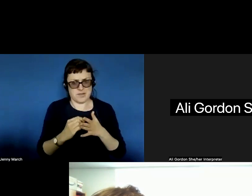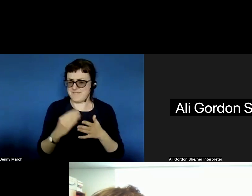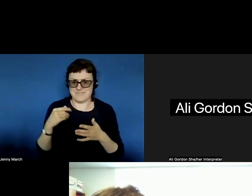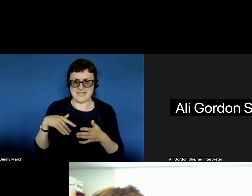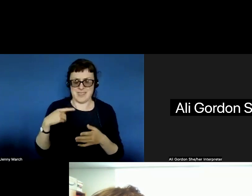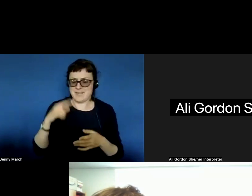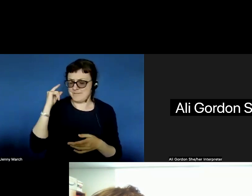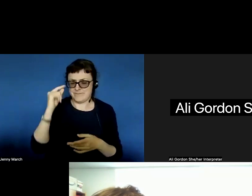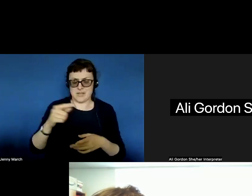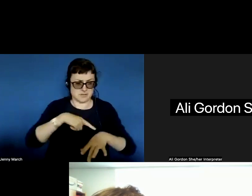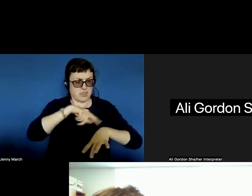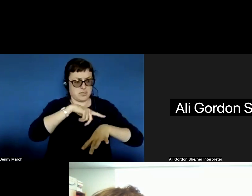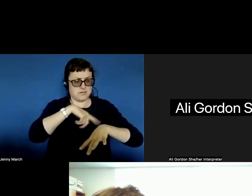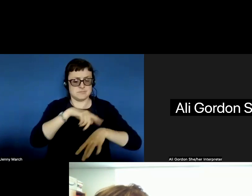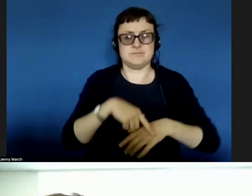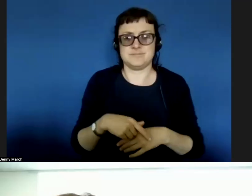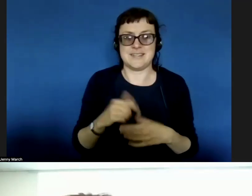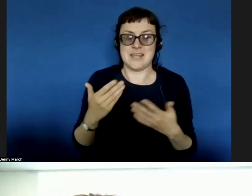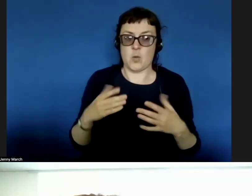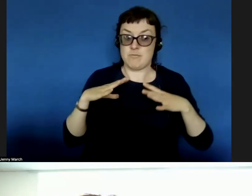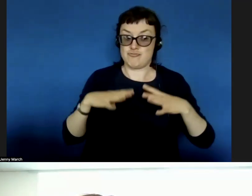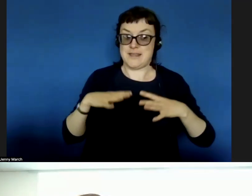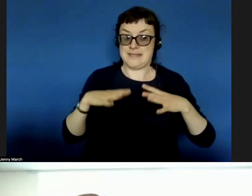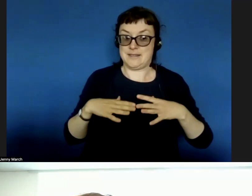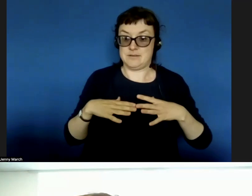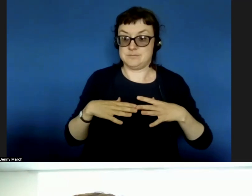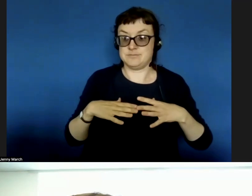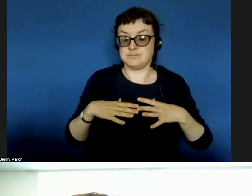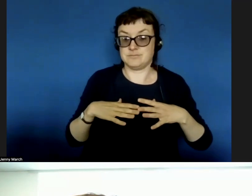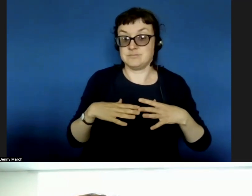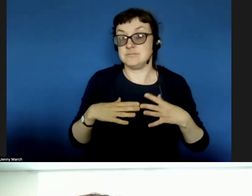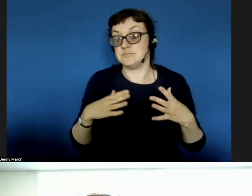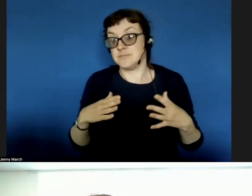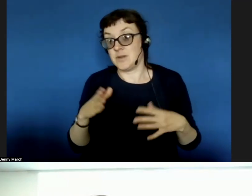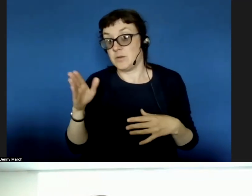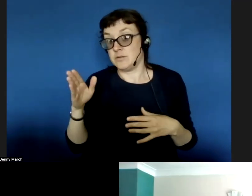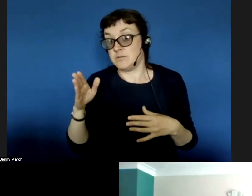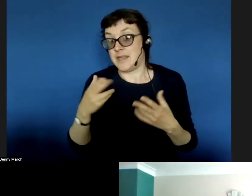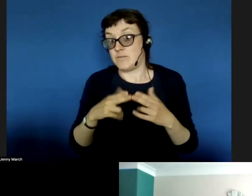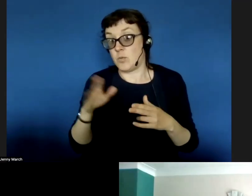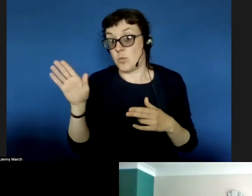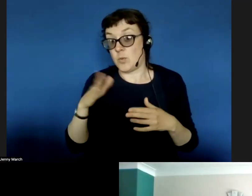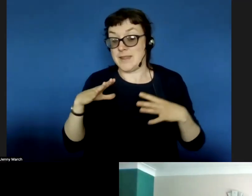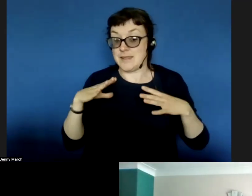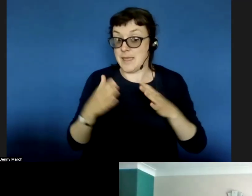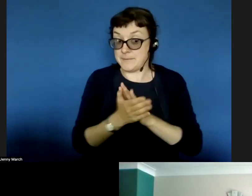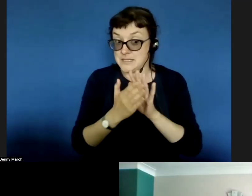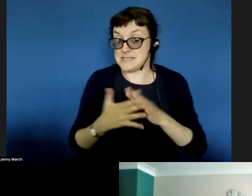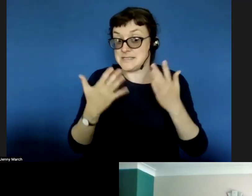by. So we're going to take a break now. So if everyone's happy to take a 10-minute